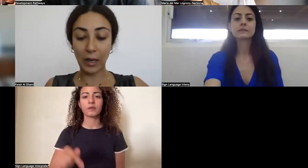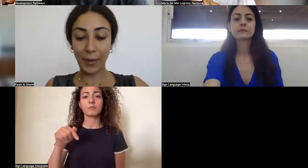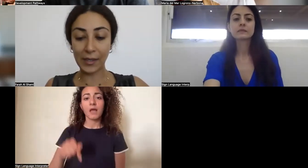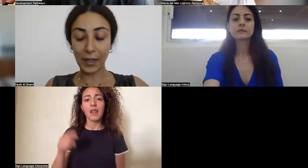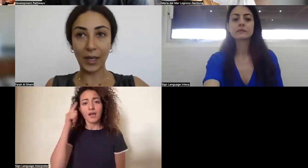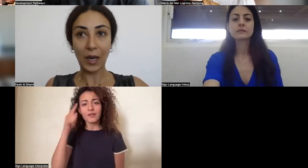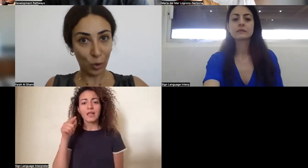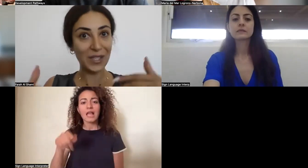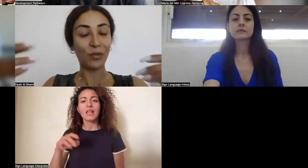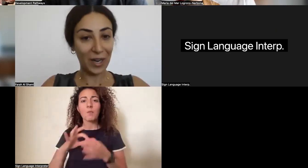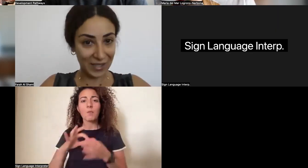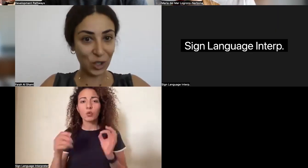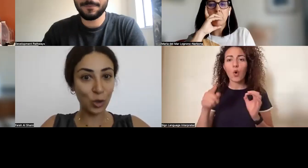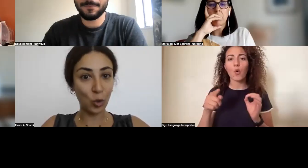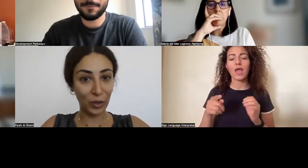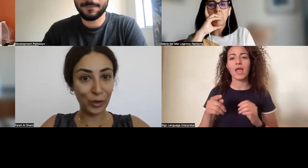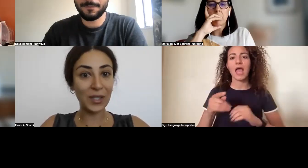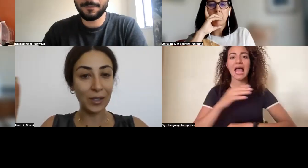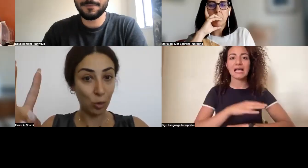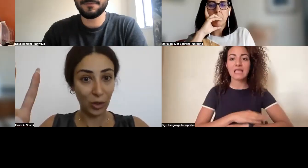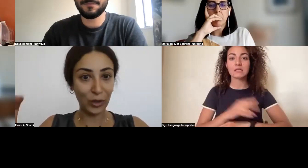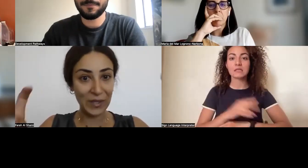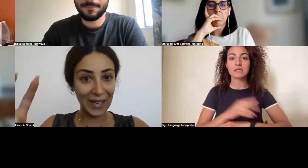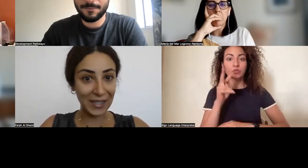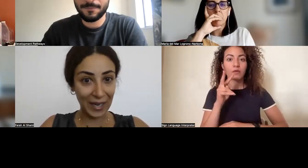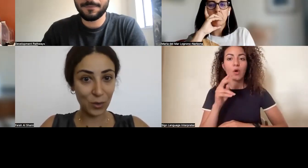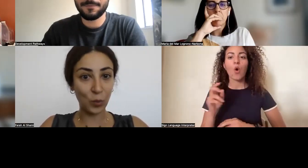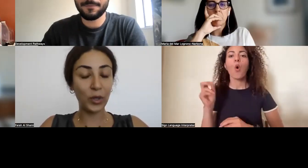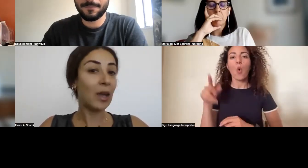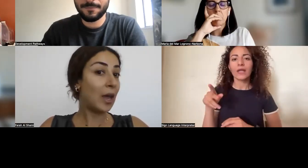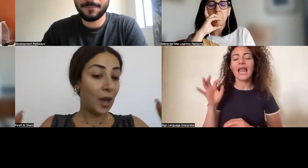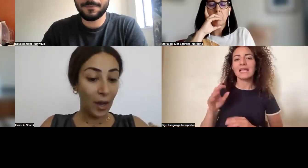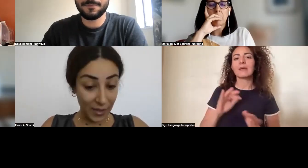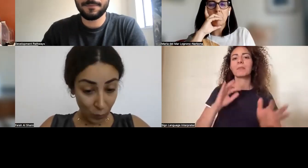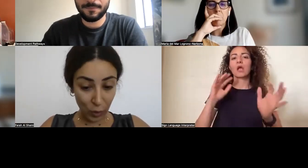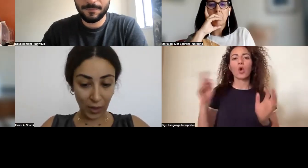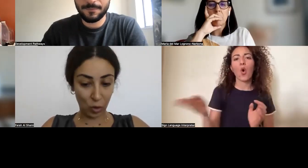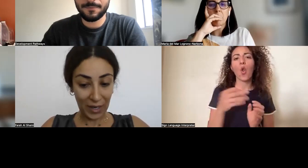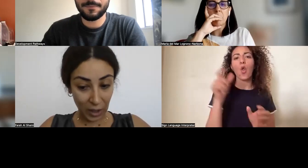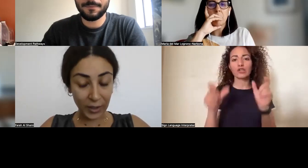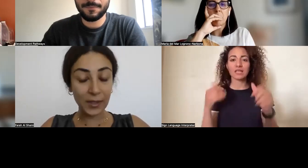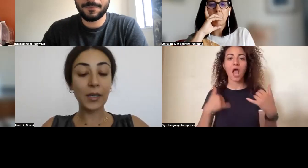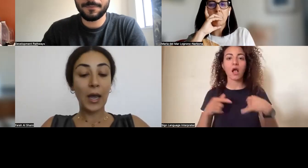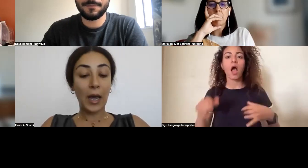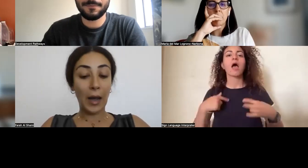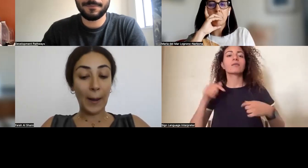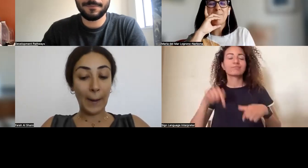is basically a progressive realization to universality, as you put it, is music to my